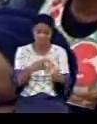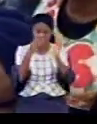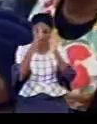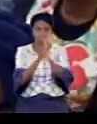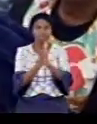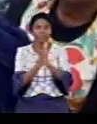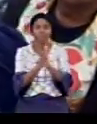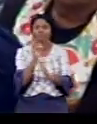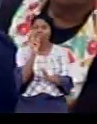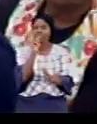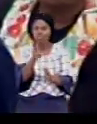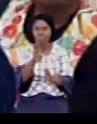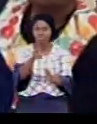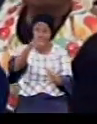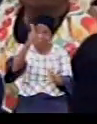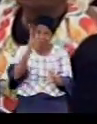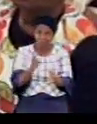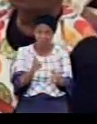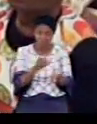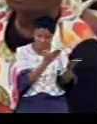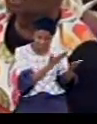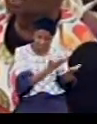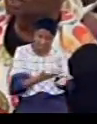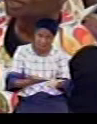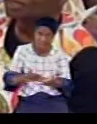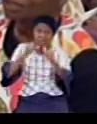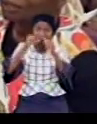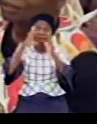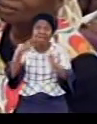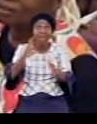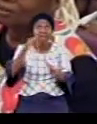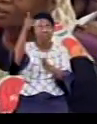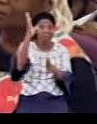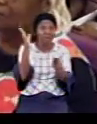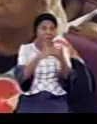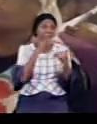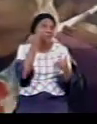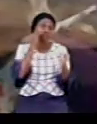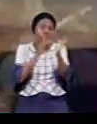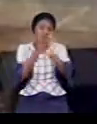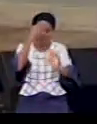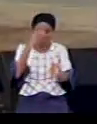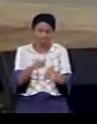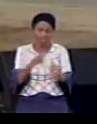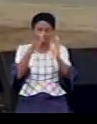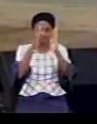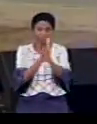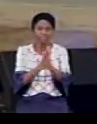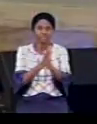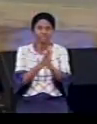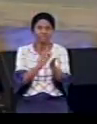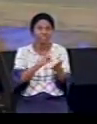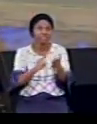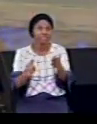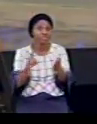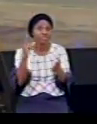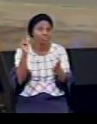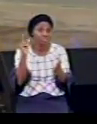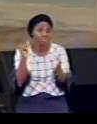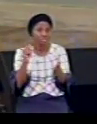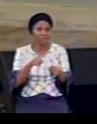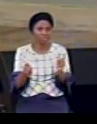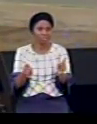You must carry the blessing of God home. And then in verse 20, but he